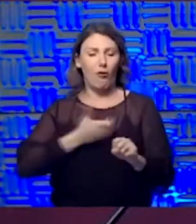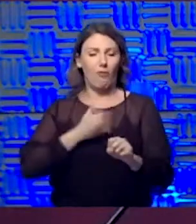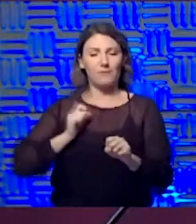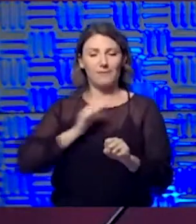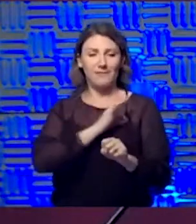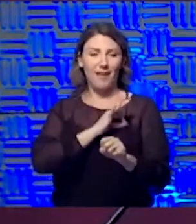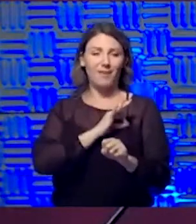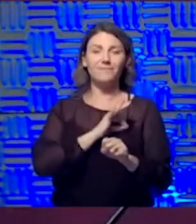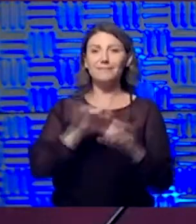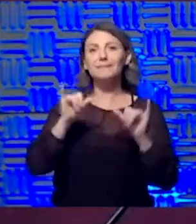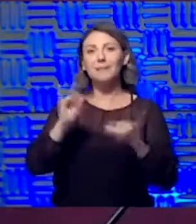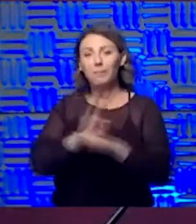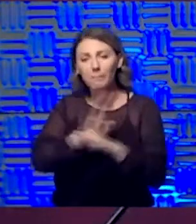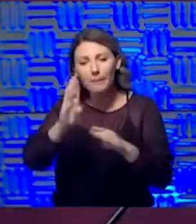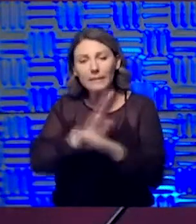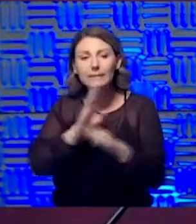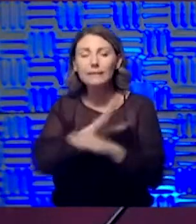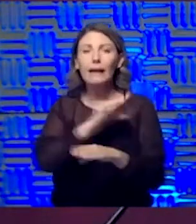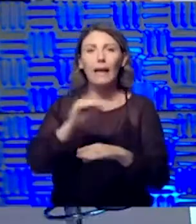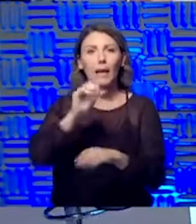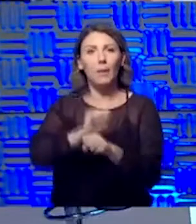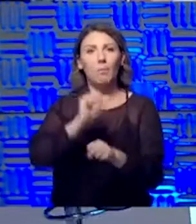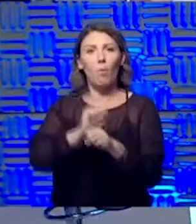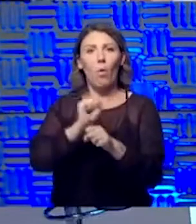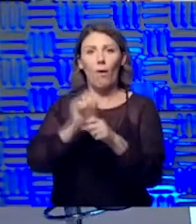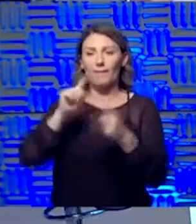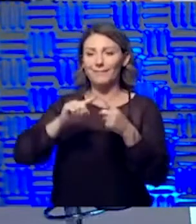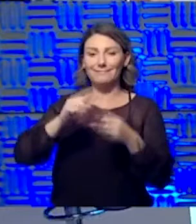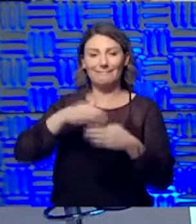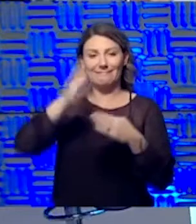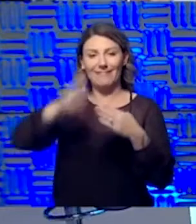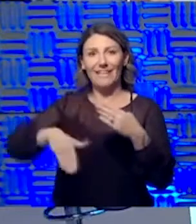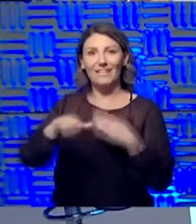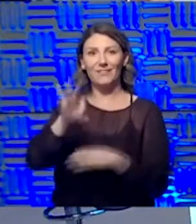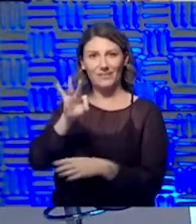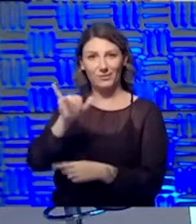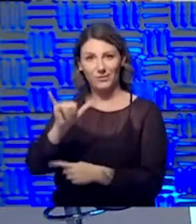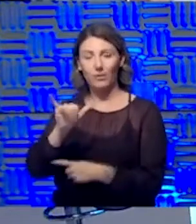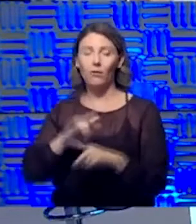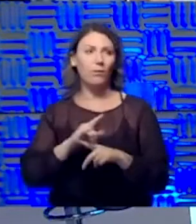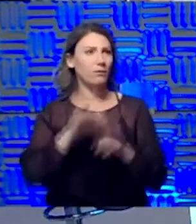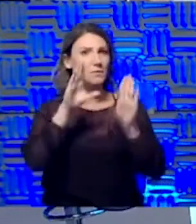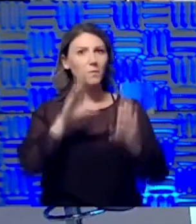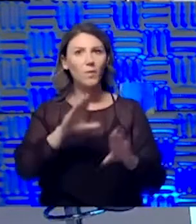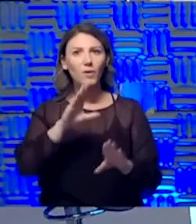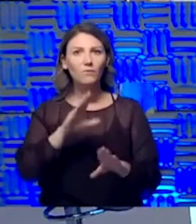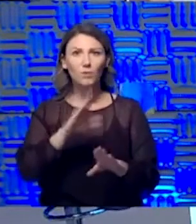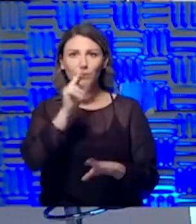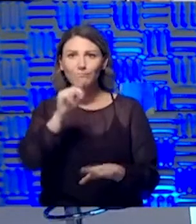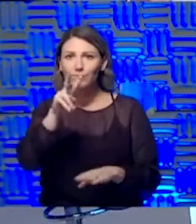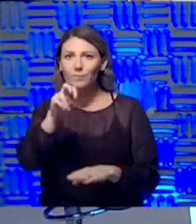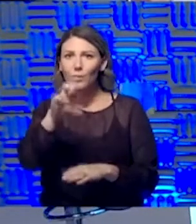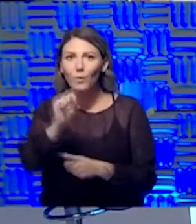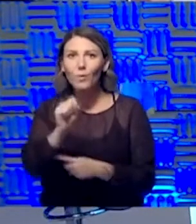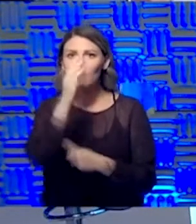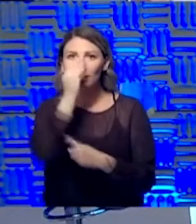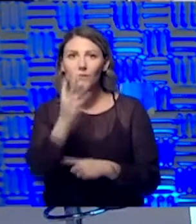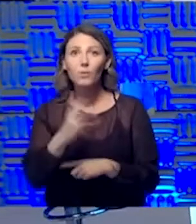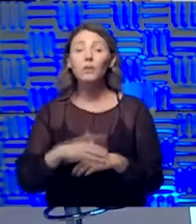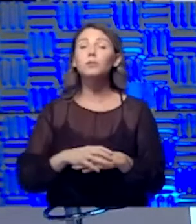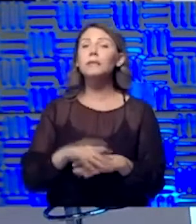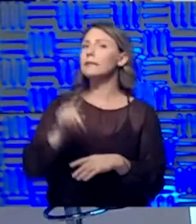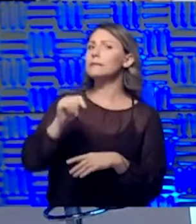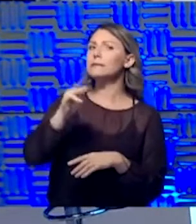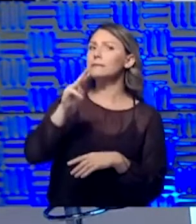and we're going to secure those folks through the end of this fiscal year. That is such great news, I know, for our team. And Tammy, when you think